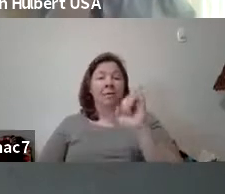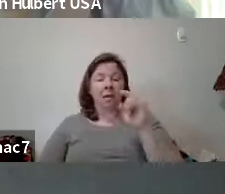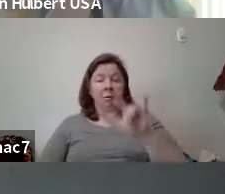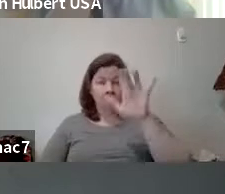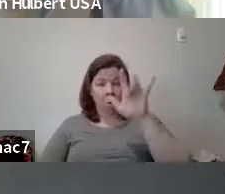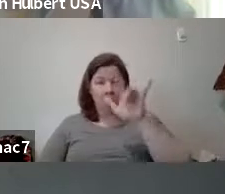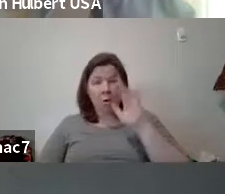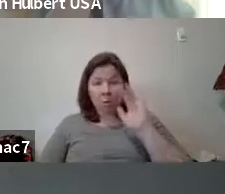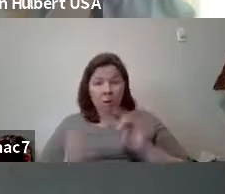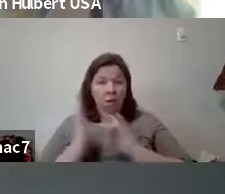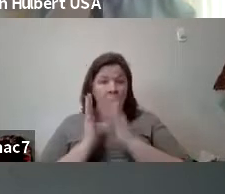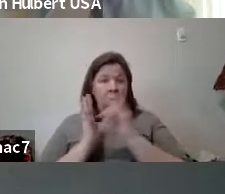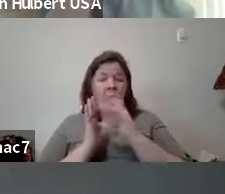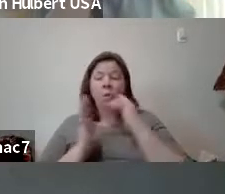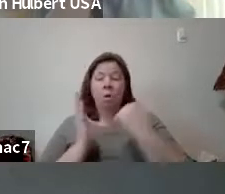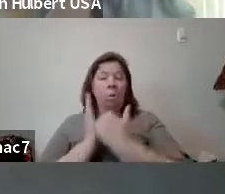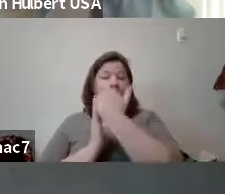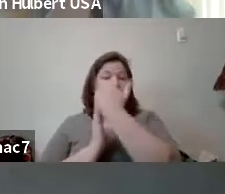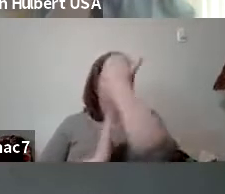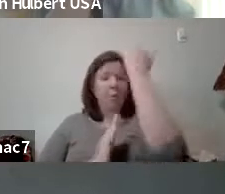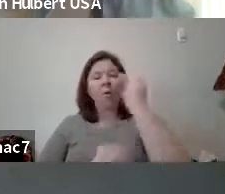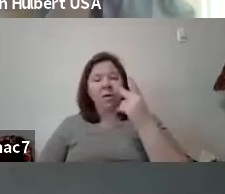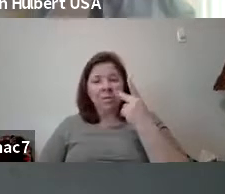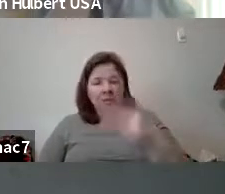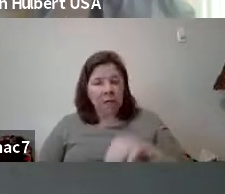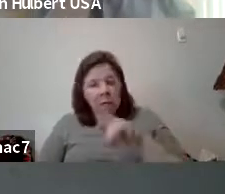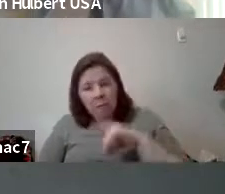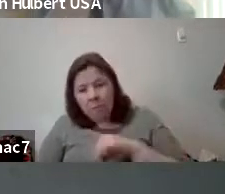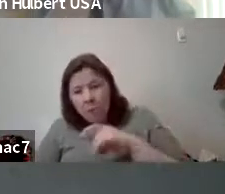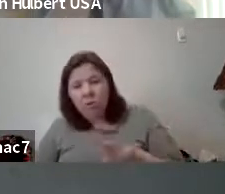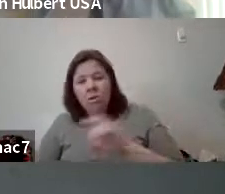down, you'll see there's different webinars in Portuguese, in Hindi,